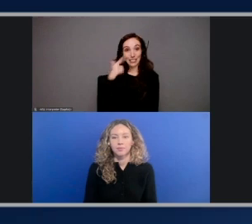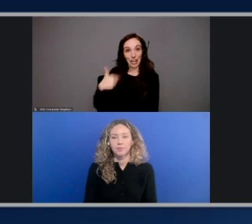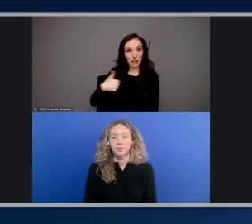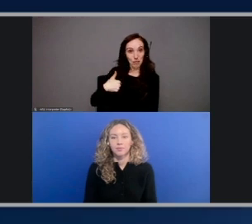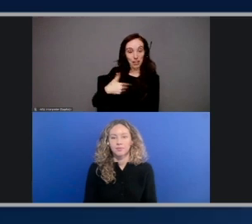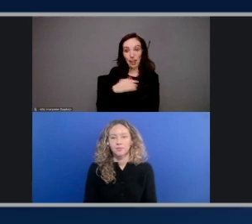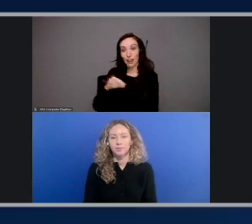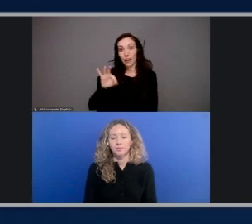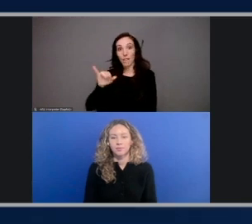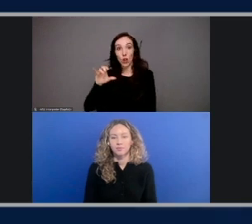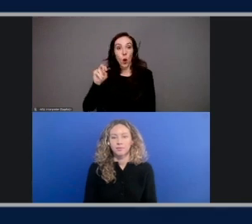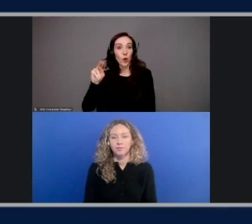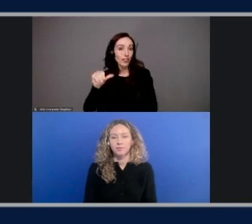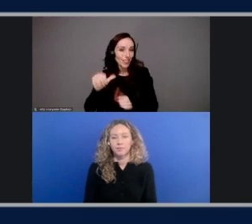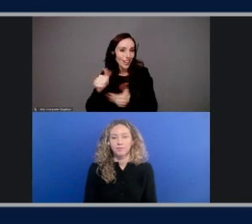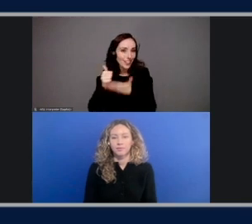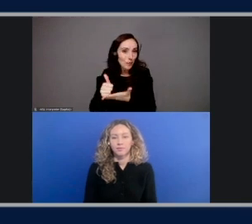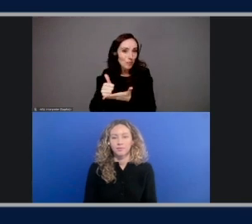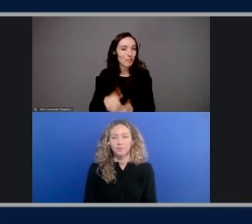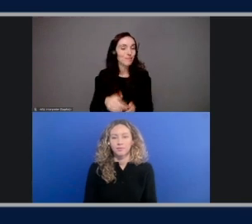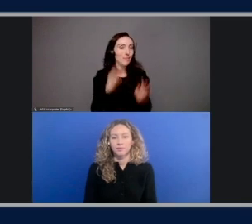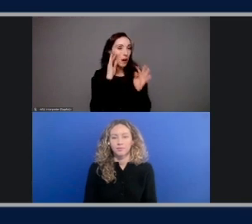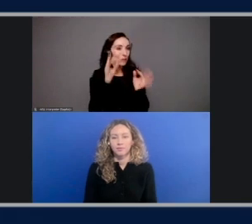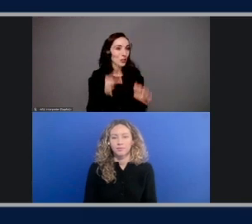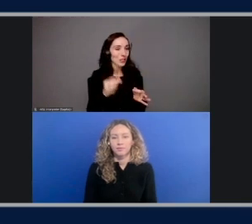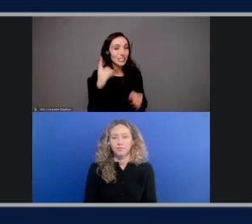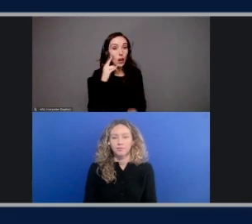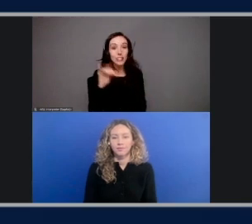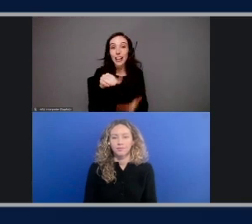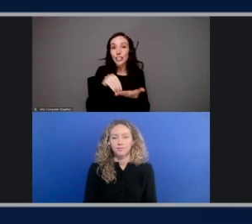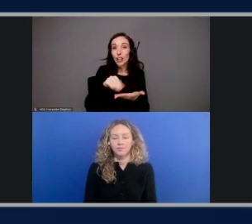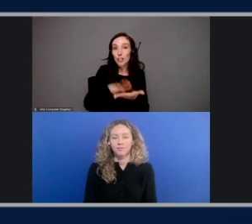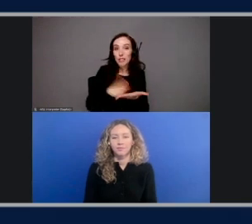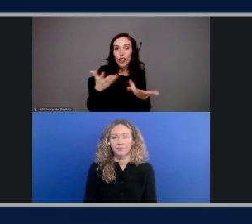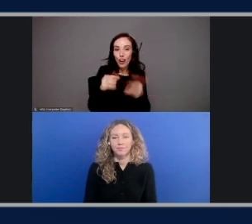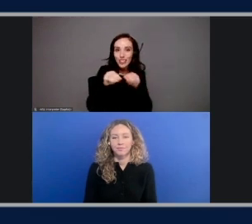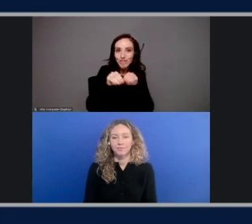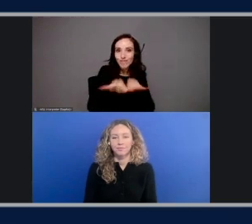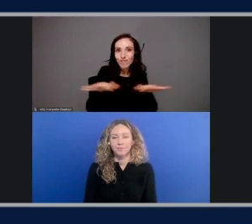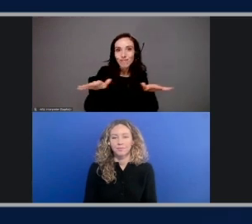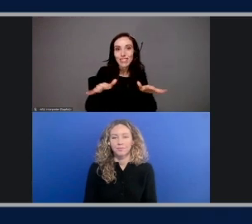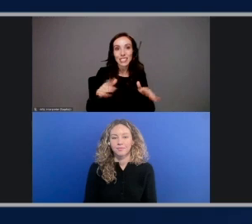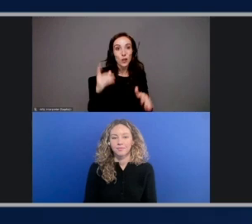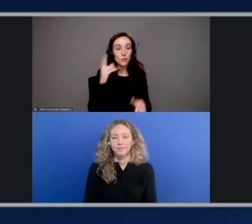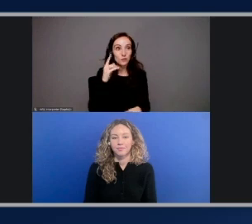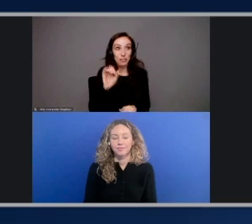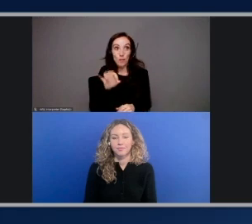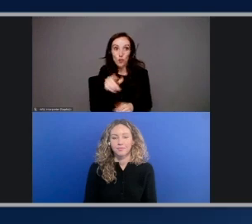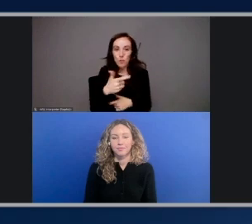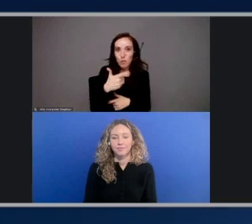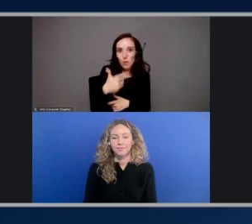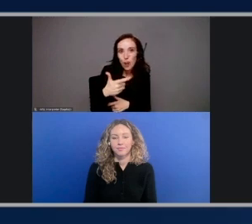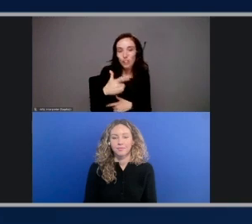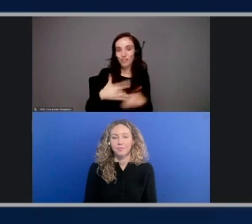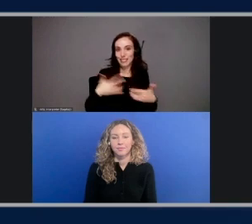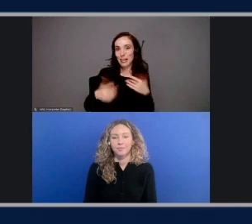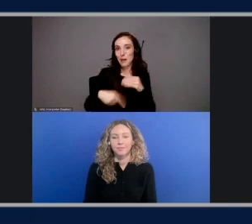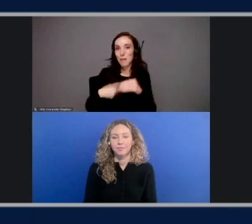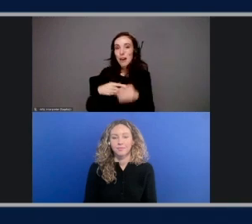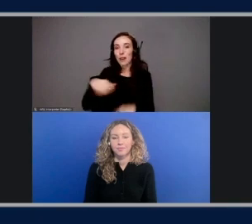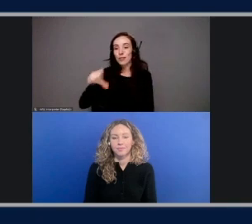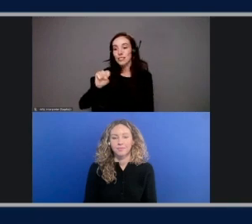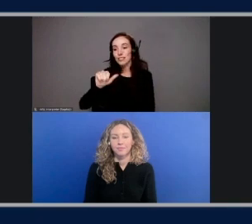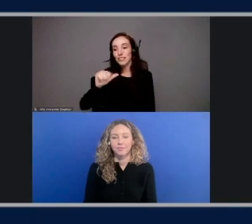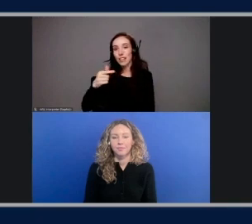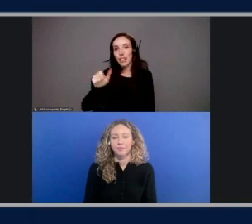as well. So Absolutely, and it sounds like the documentation is already out there. So hopefully if you've been tuned in and you're excited about SageMaker Lakehouse, you'll go online,